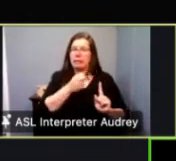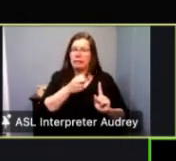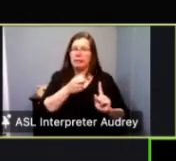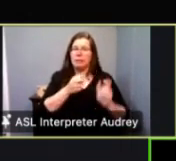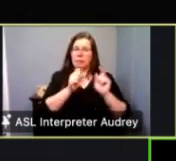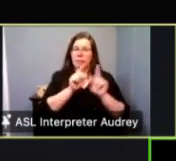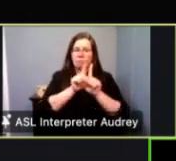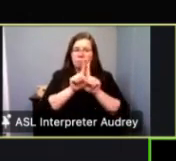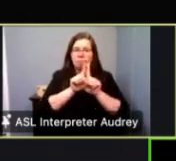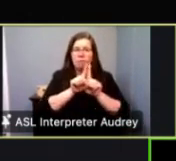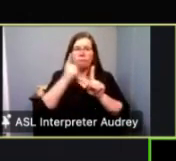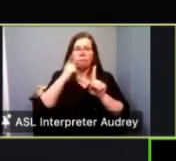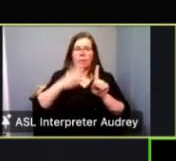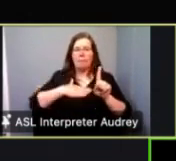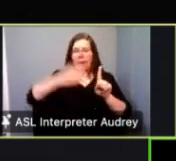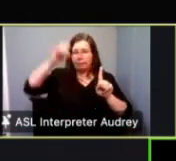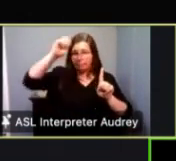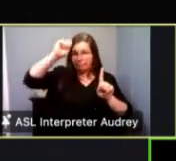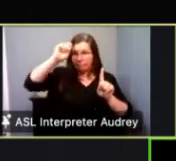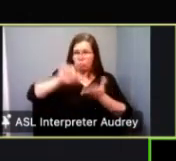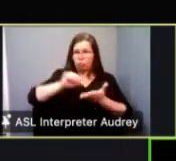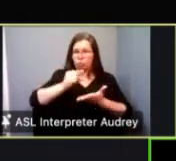gown, and